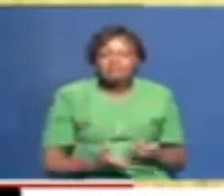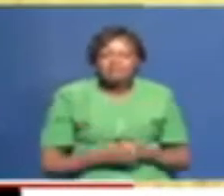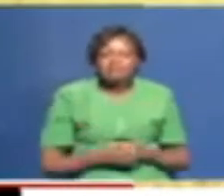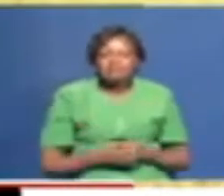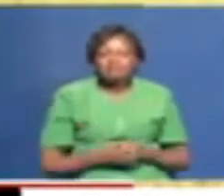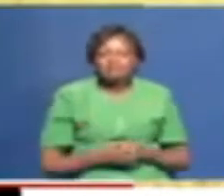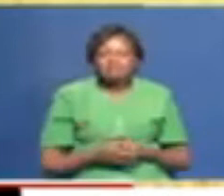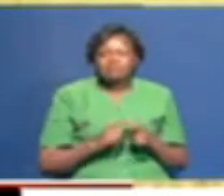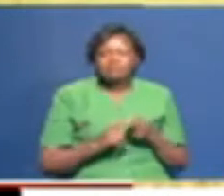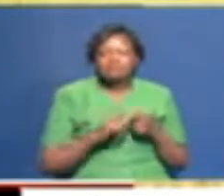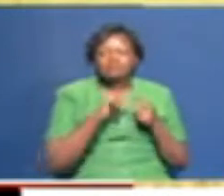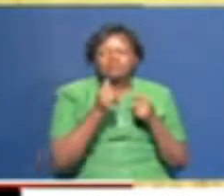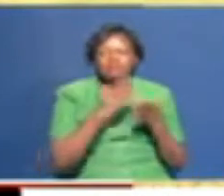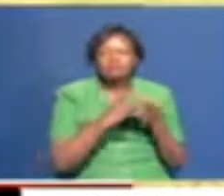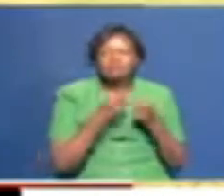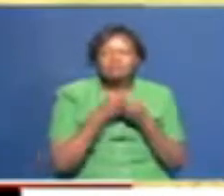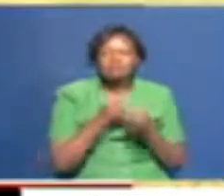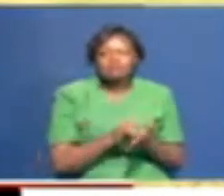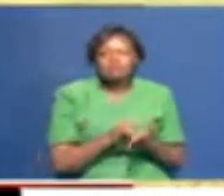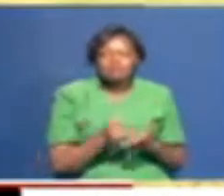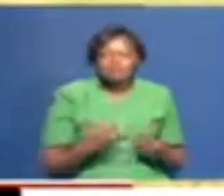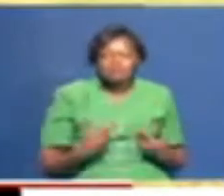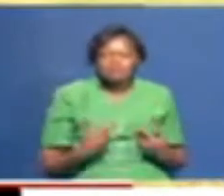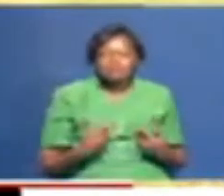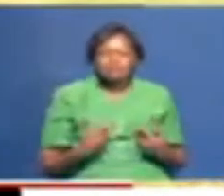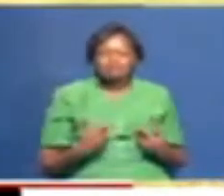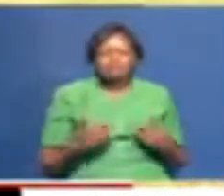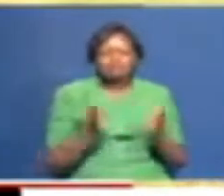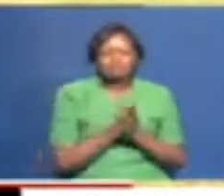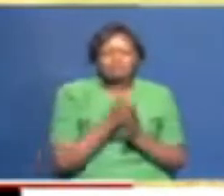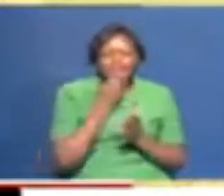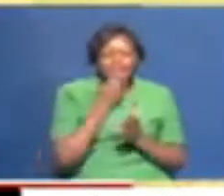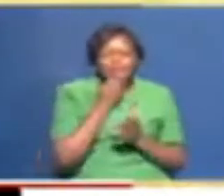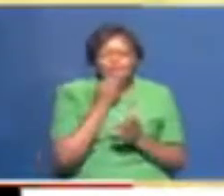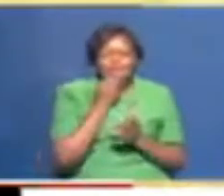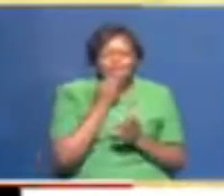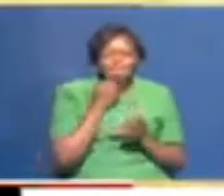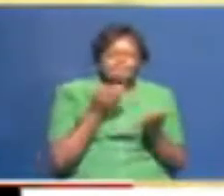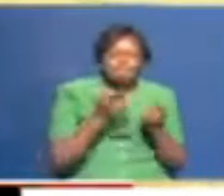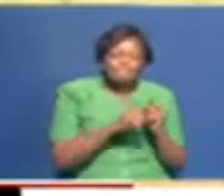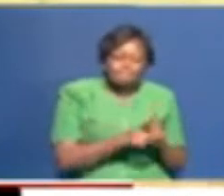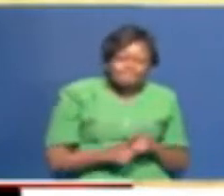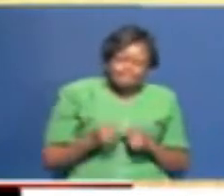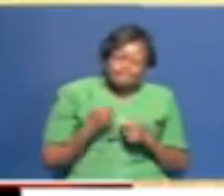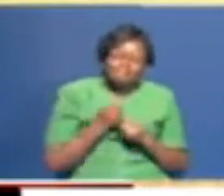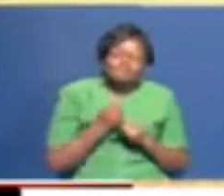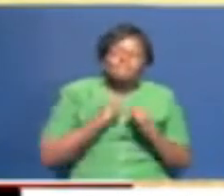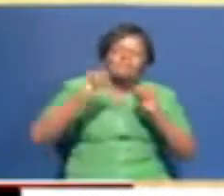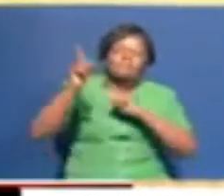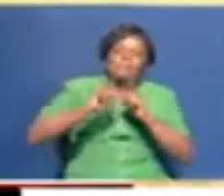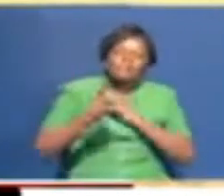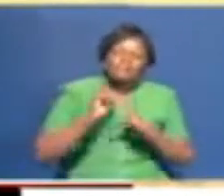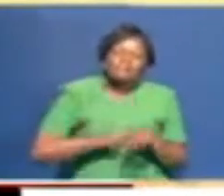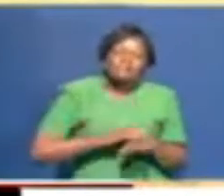know. And those are some of the challenges that we are facing, you know. And we need also to make a lot of tours to get